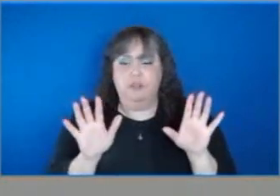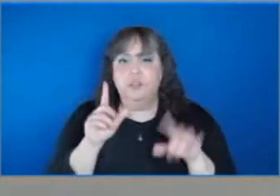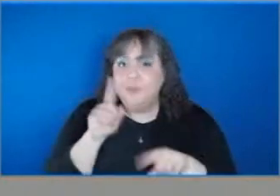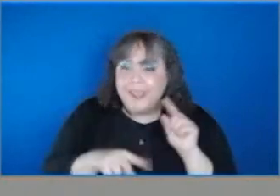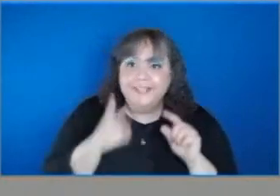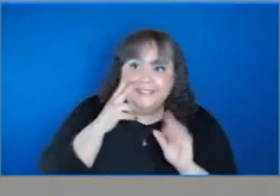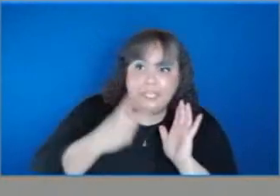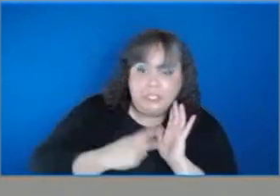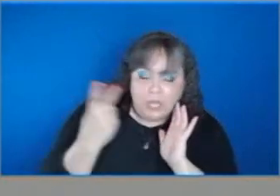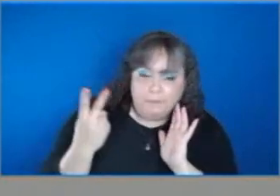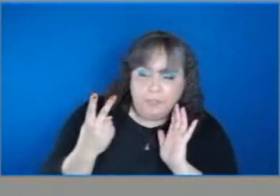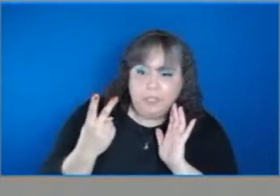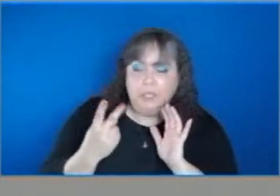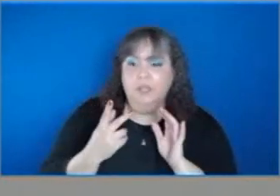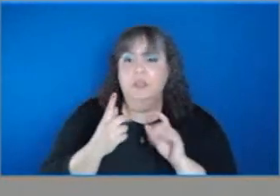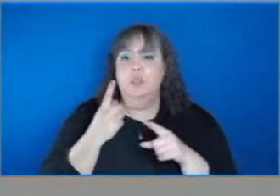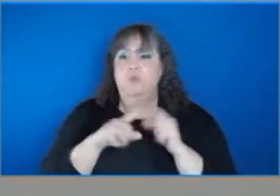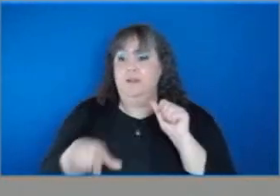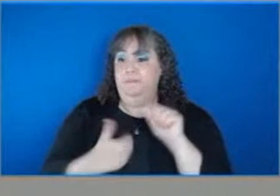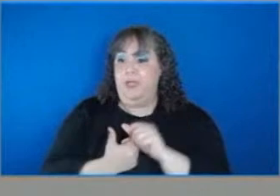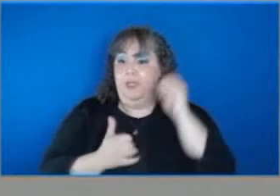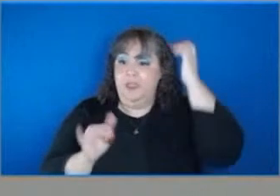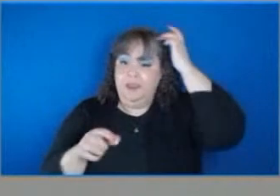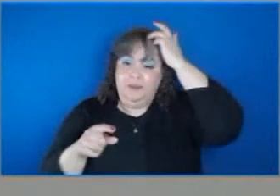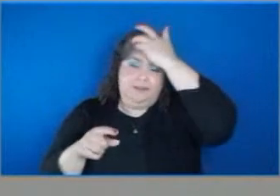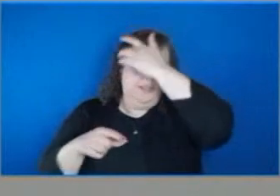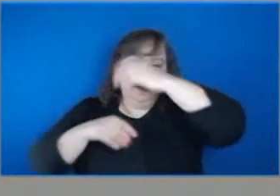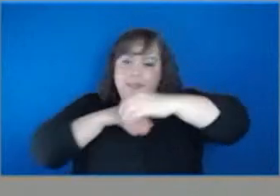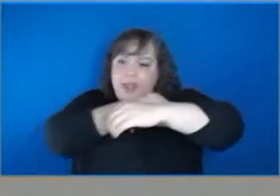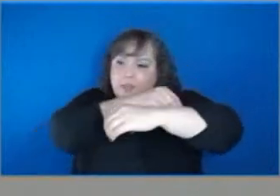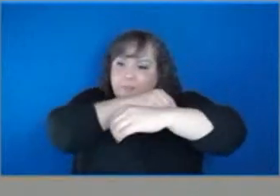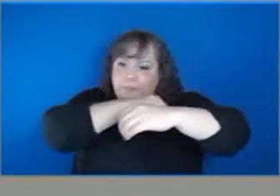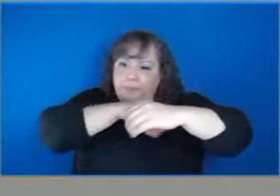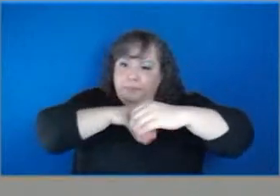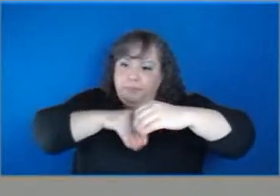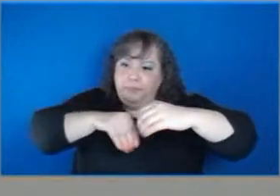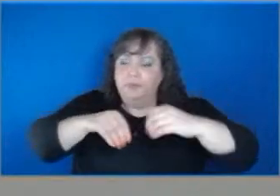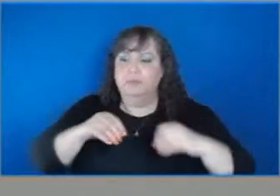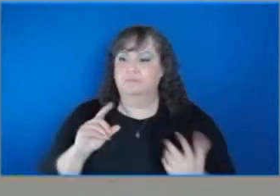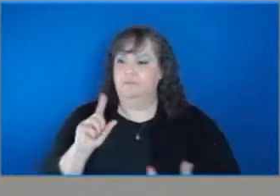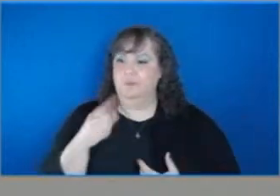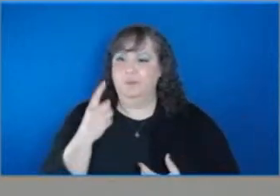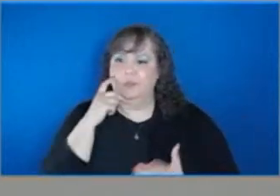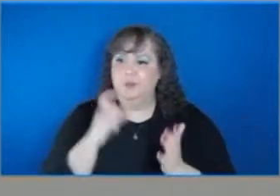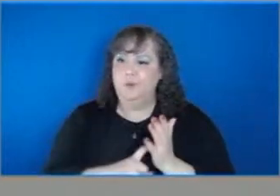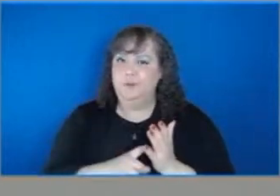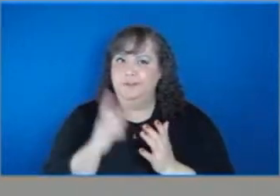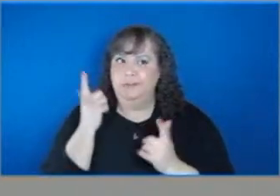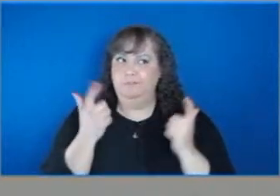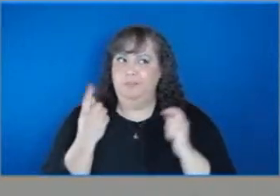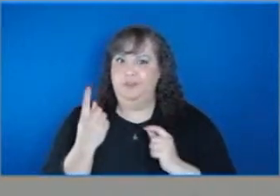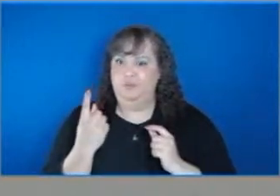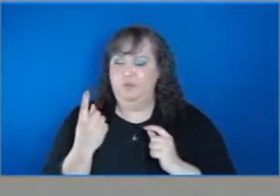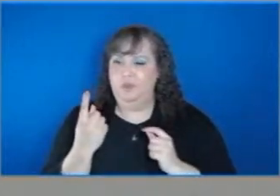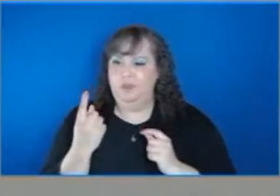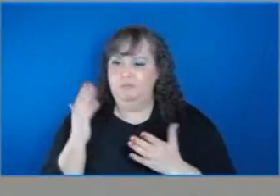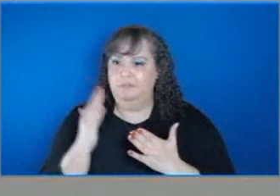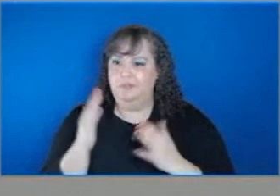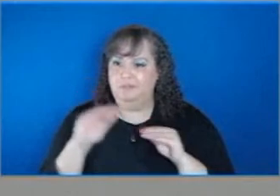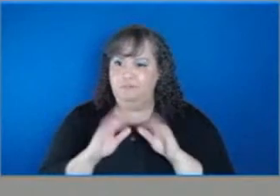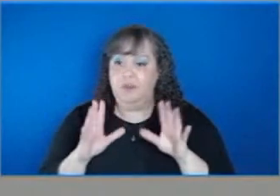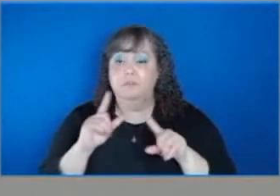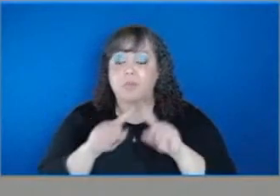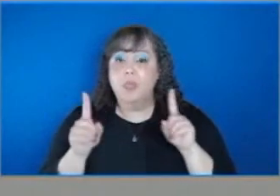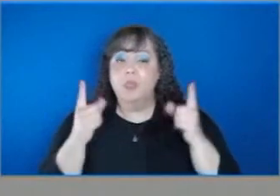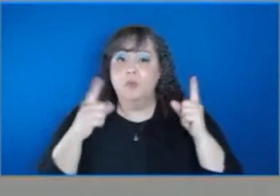yeah, so when it's behind like that, right, what you only see the big one, so it's less bright. But when it comes out to the side,